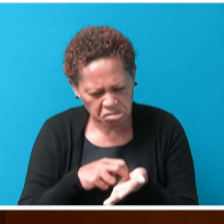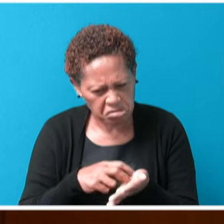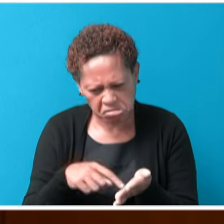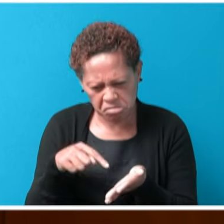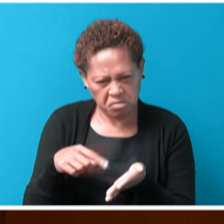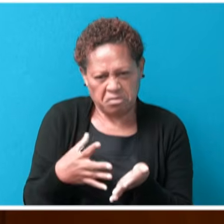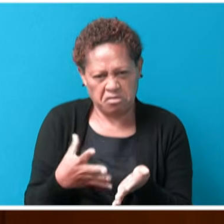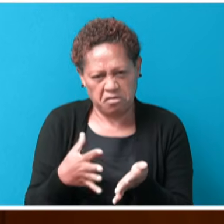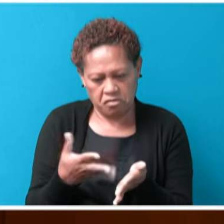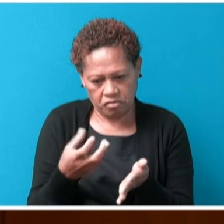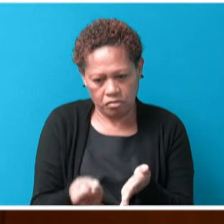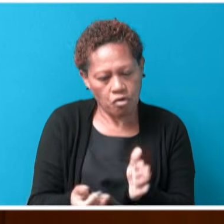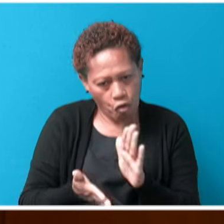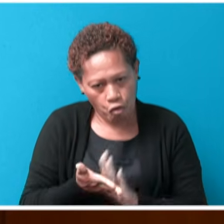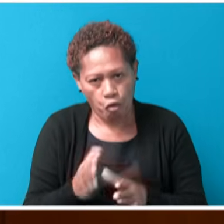to go on your own.